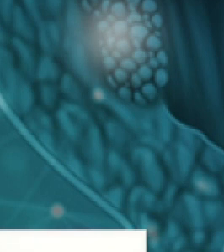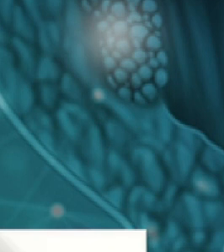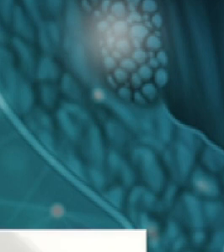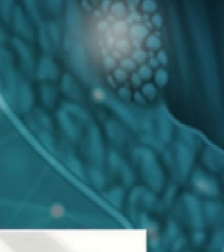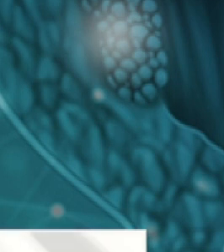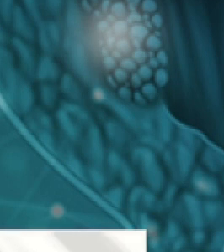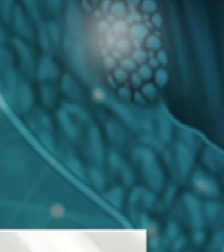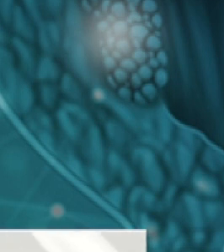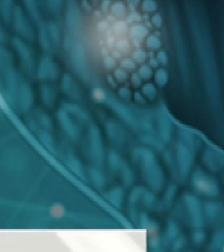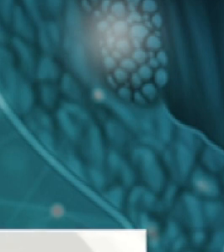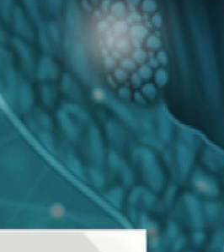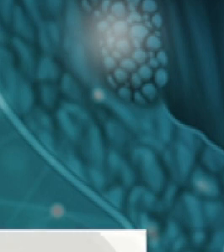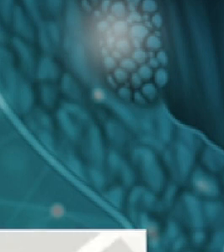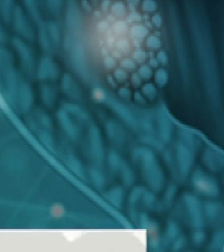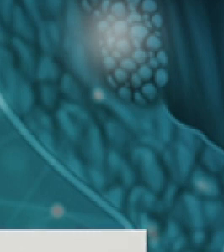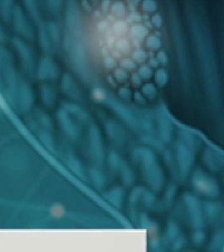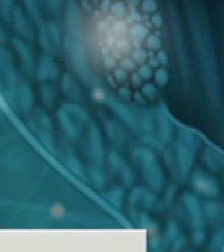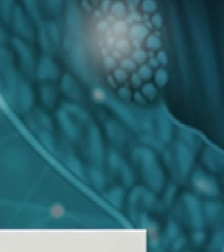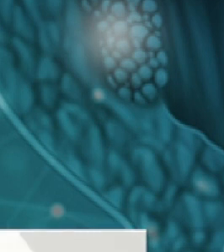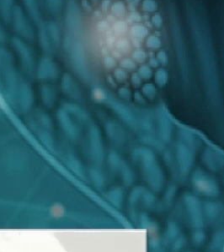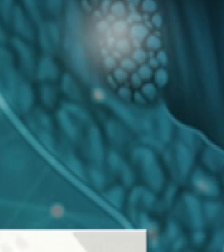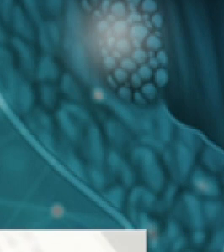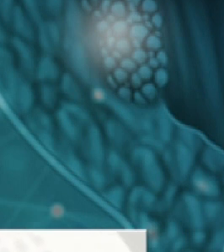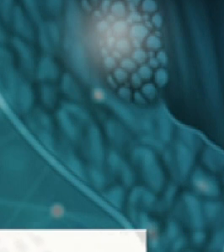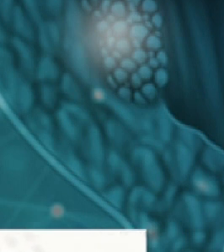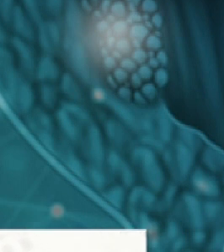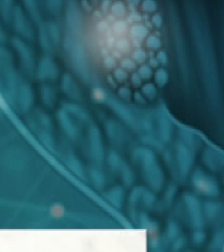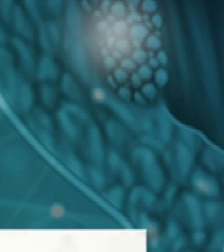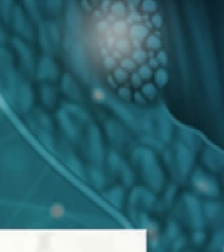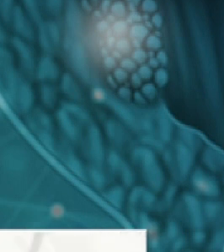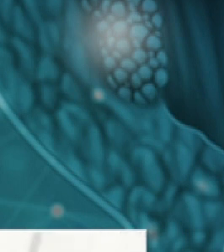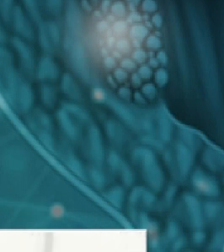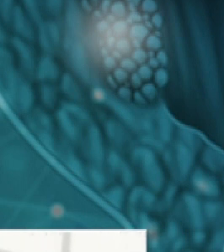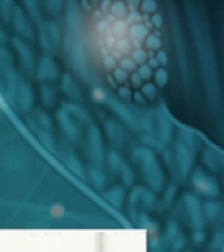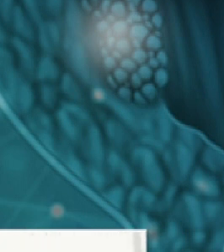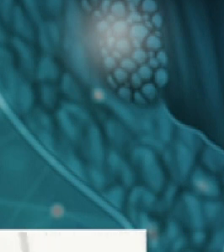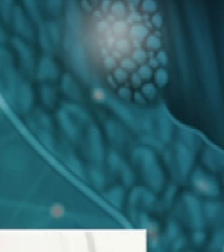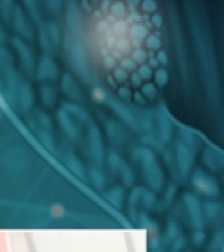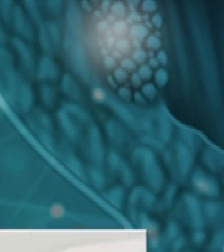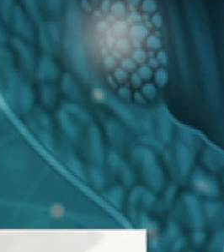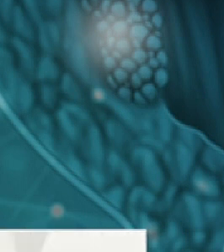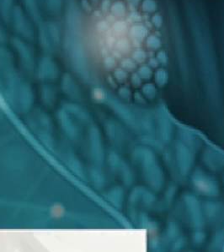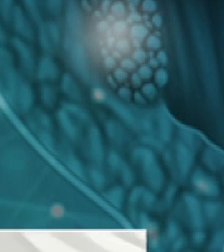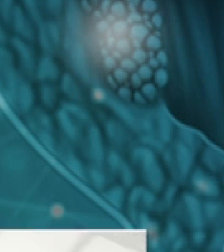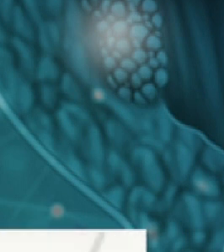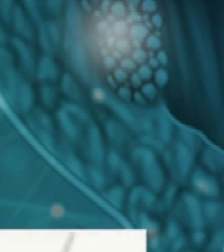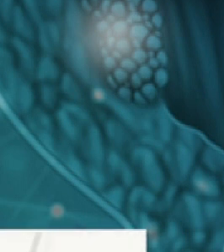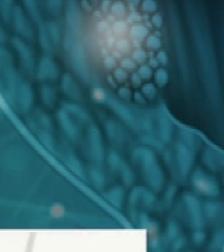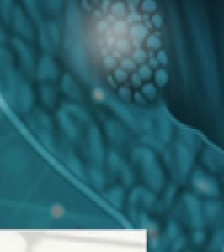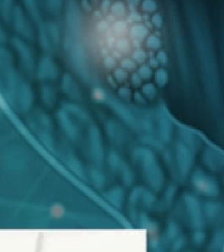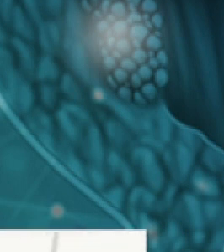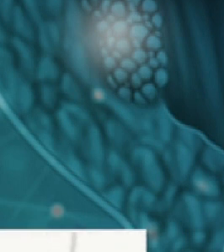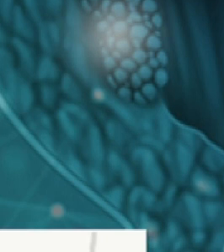hormonal environment by suppressing the ovarian activities, surgical treatment, where the lesions are eliminated, and through